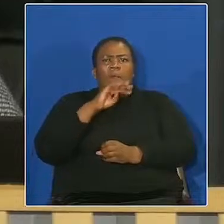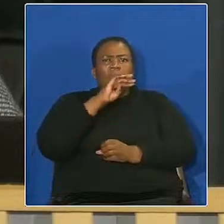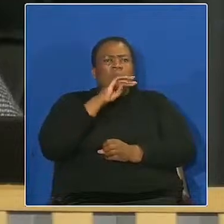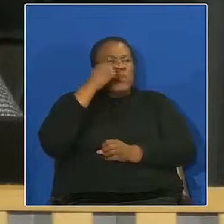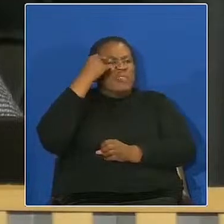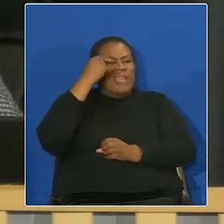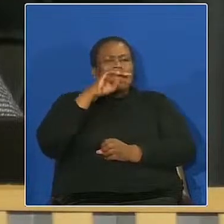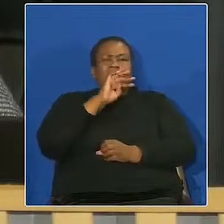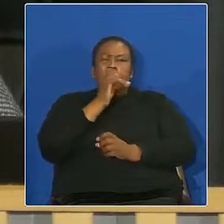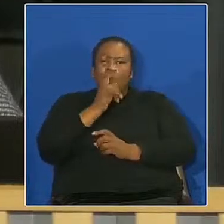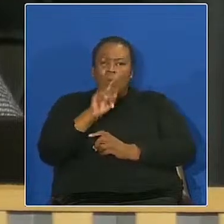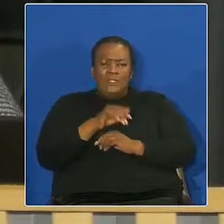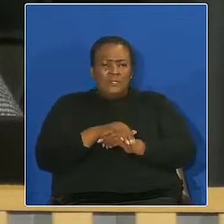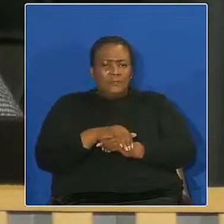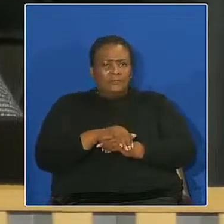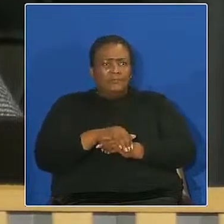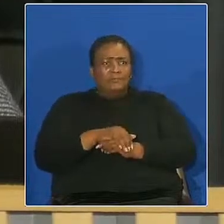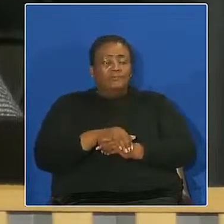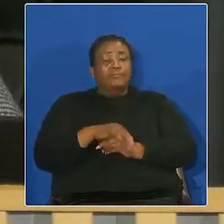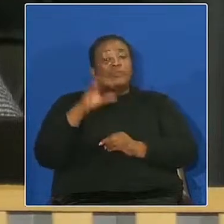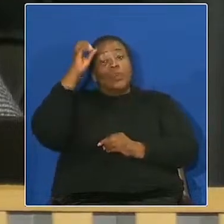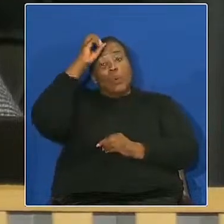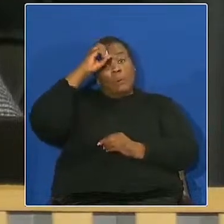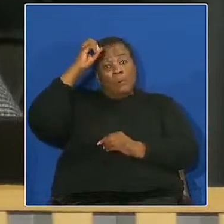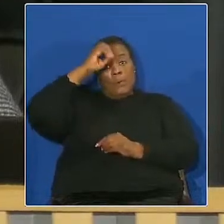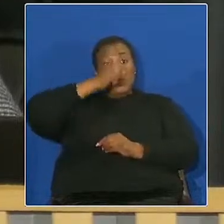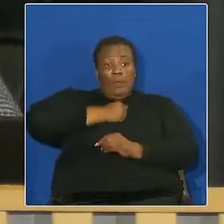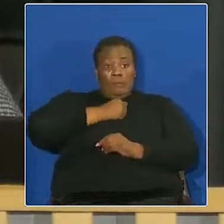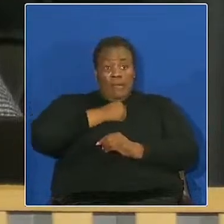In my opinion, Commissioner,